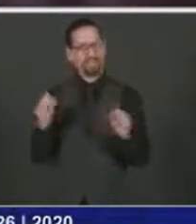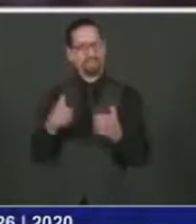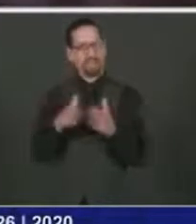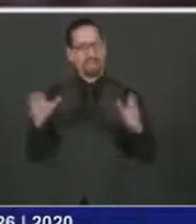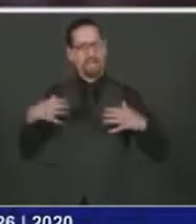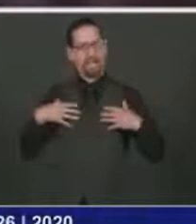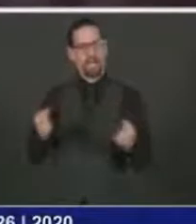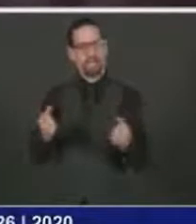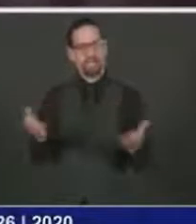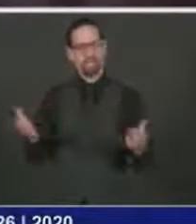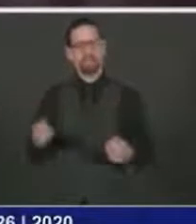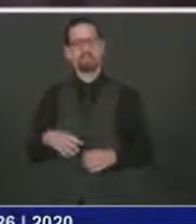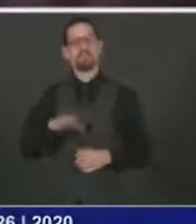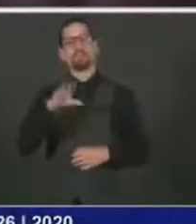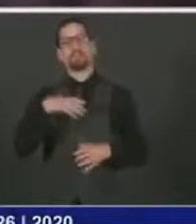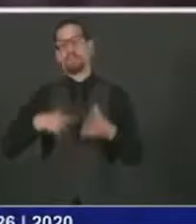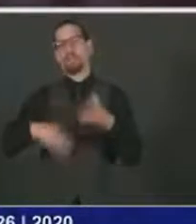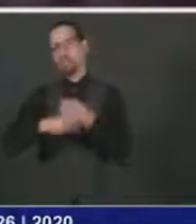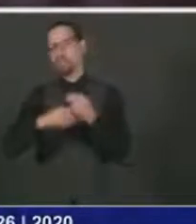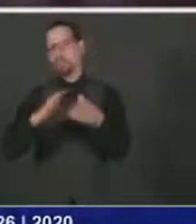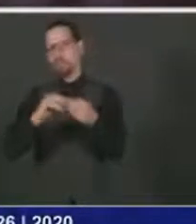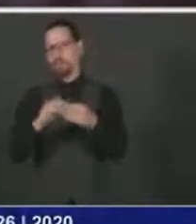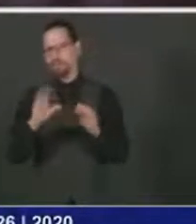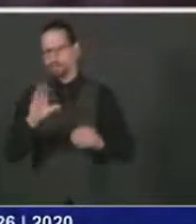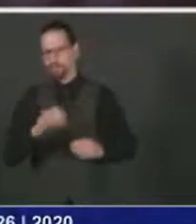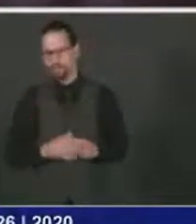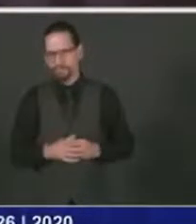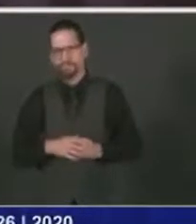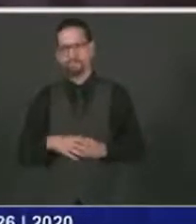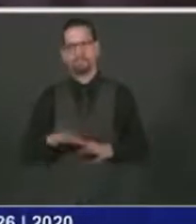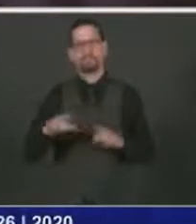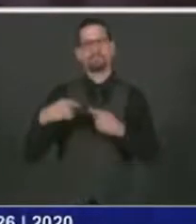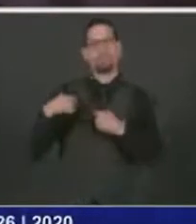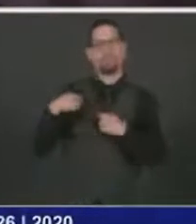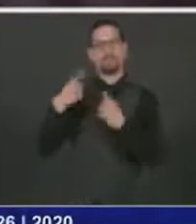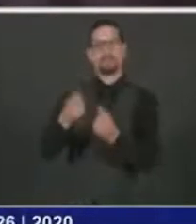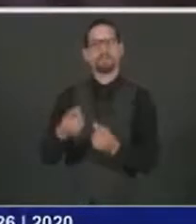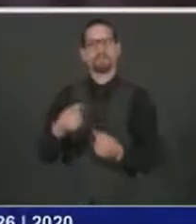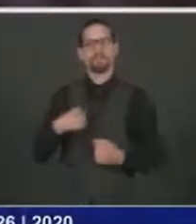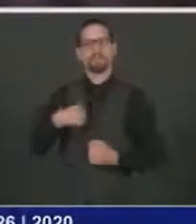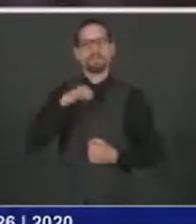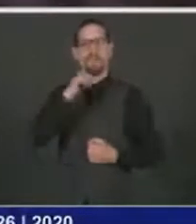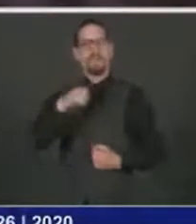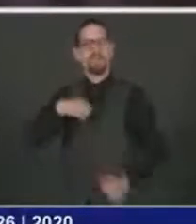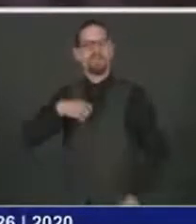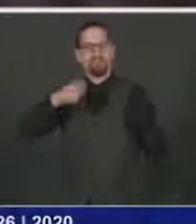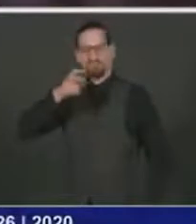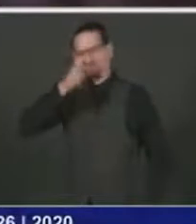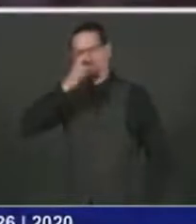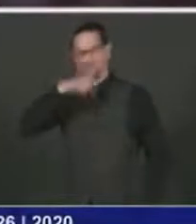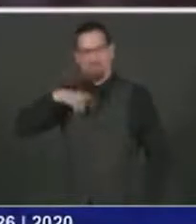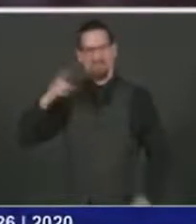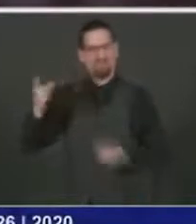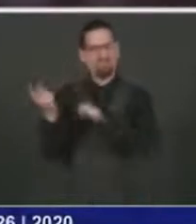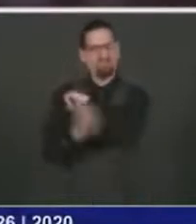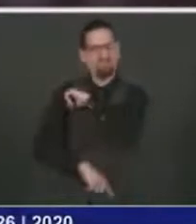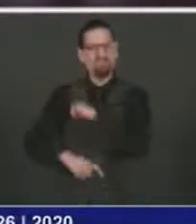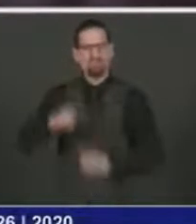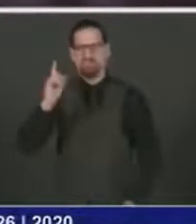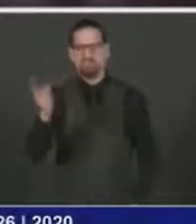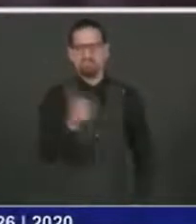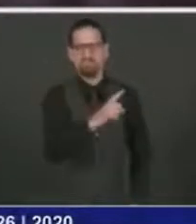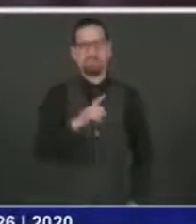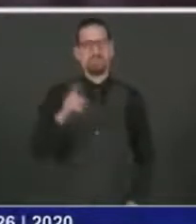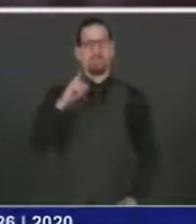we haven't had a heavy-handed enforcement approach This came up in Narragansett. It came up, I think maybe